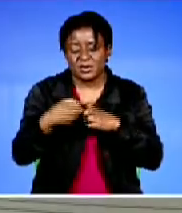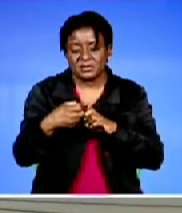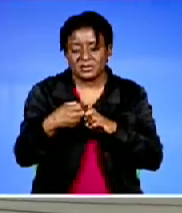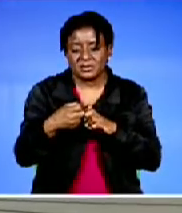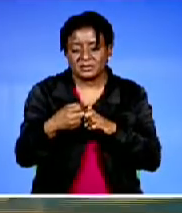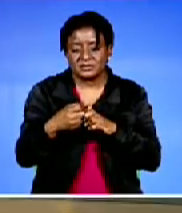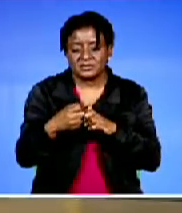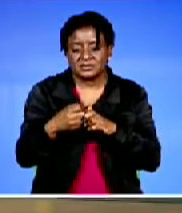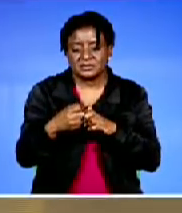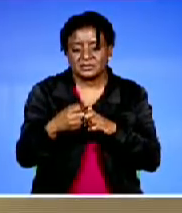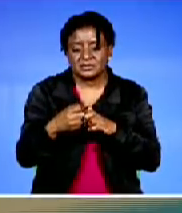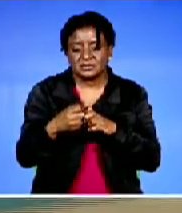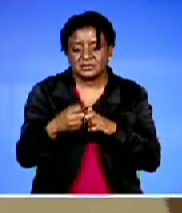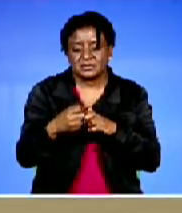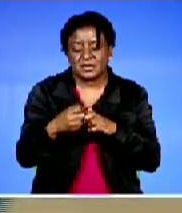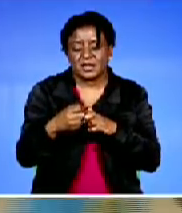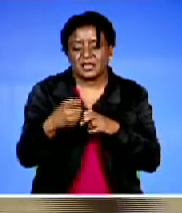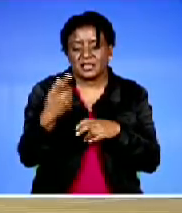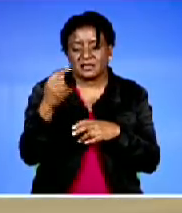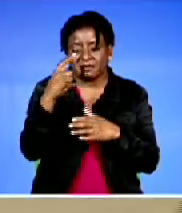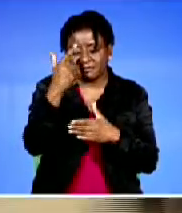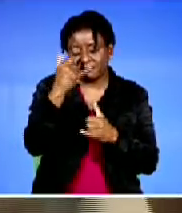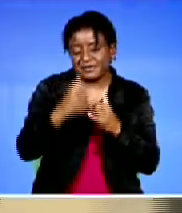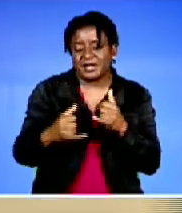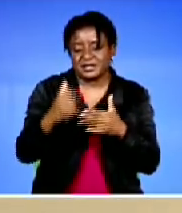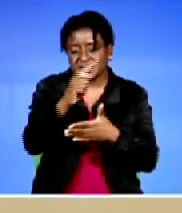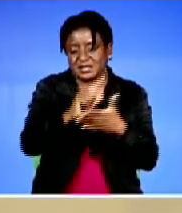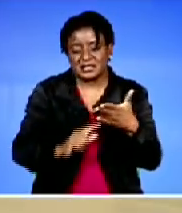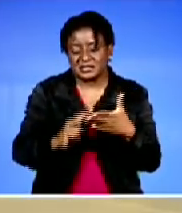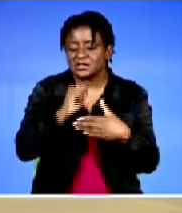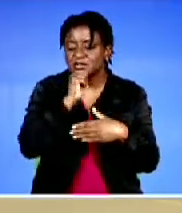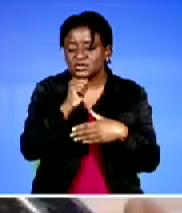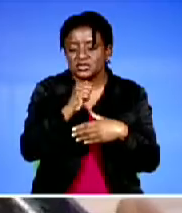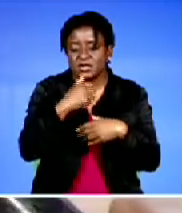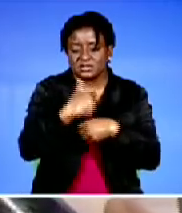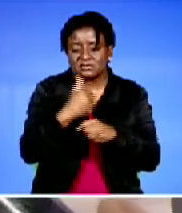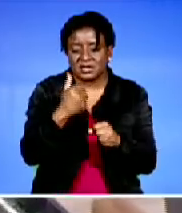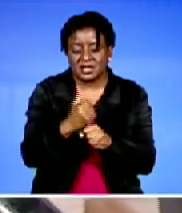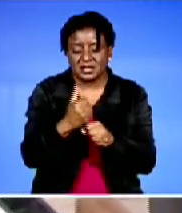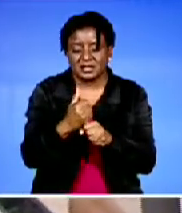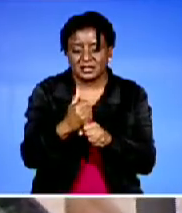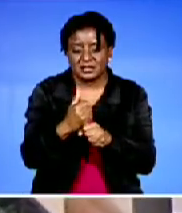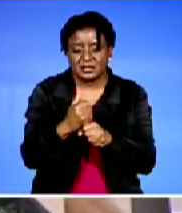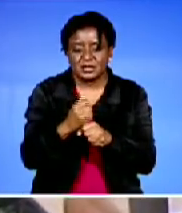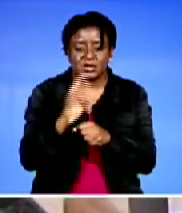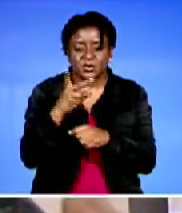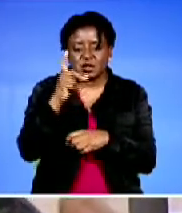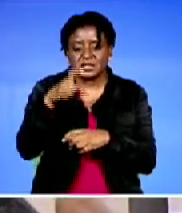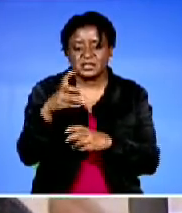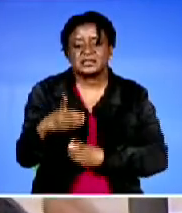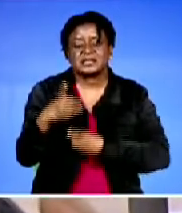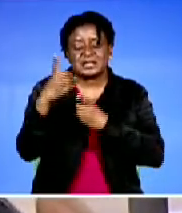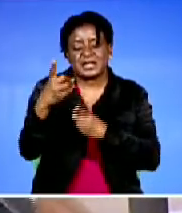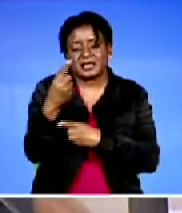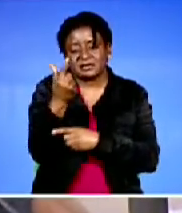not been finalized, but head coach Lloyd Davis says that issue should be dealt with in a matter of days. You have to push it back a couple more days due to